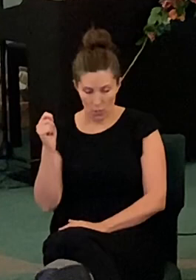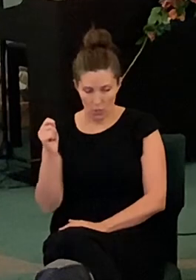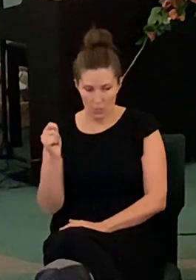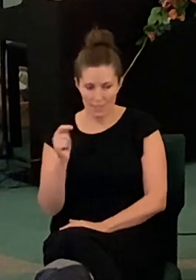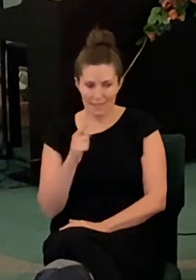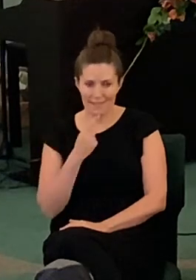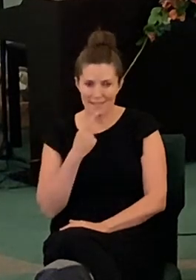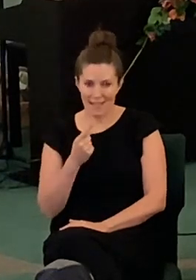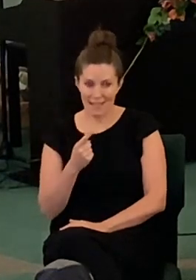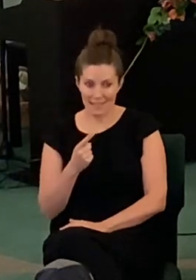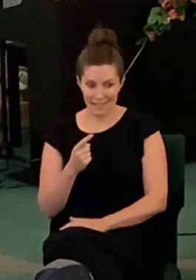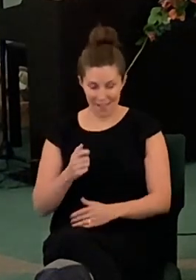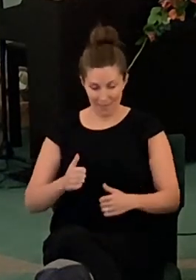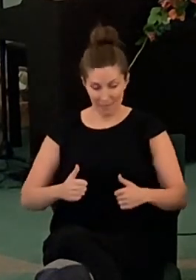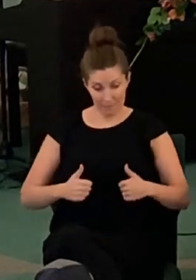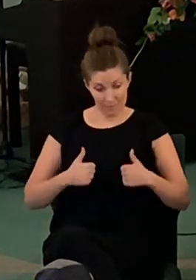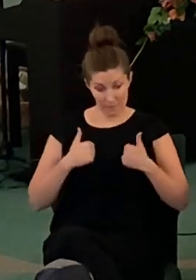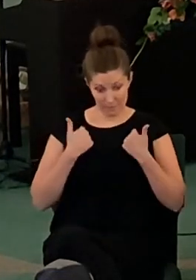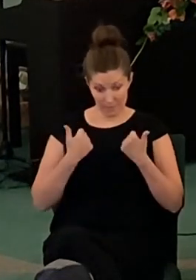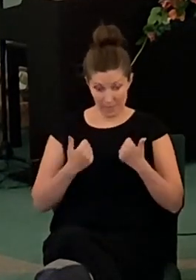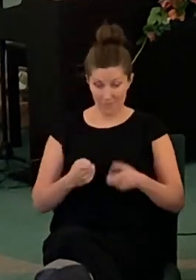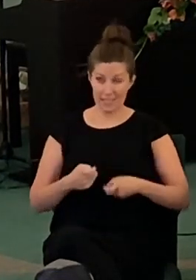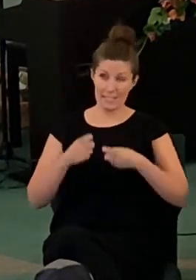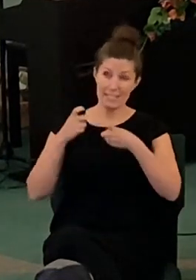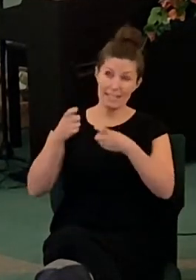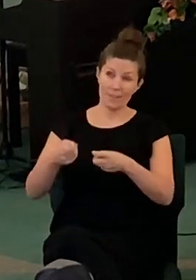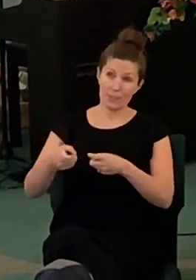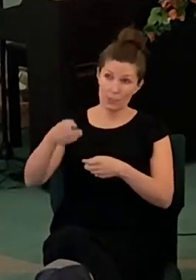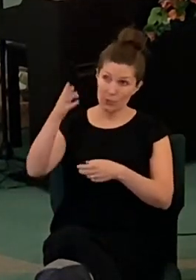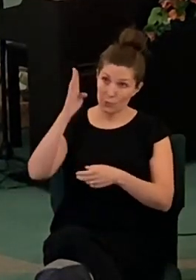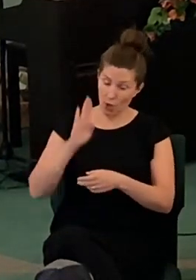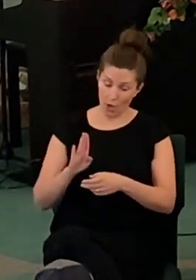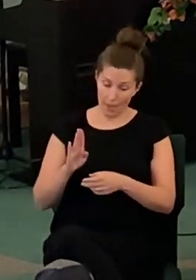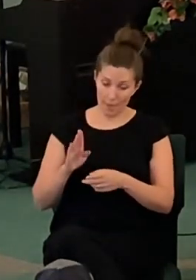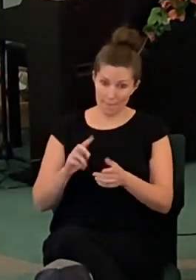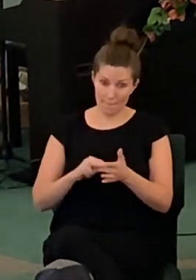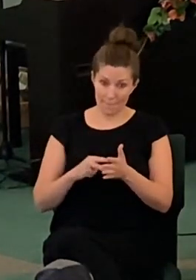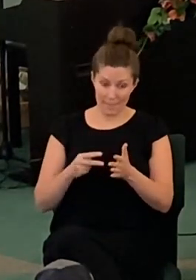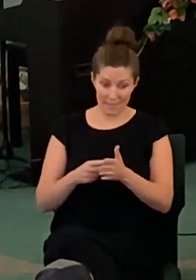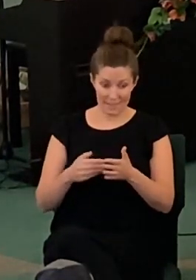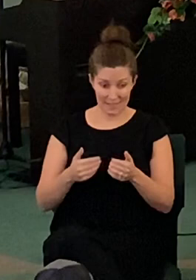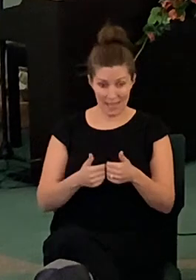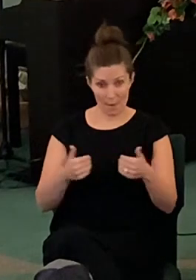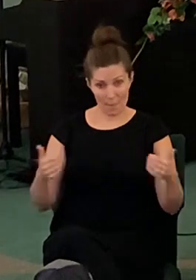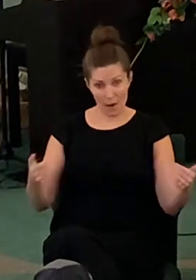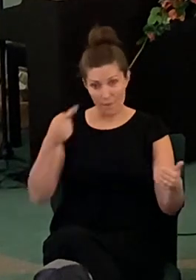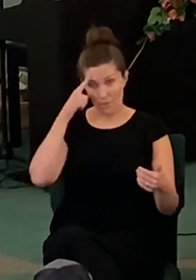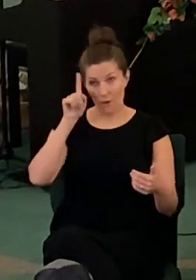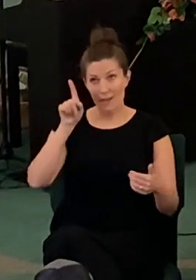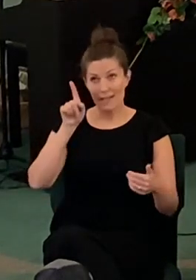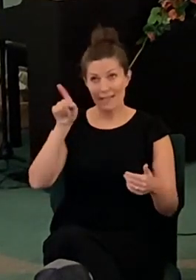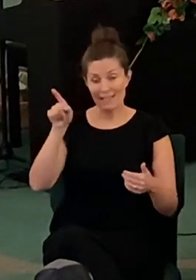life consecrated to God means a life set apart for his service.